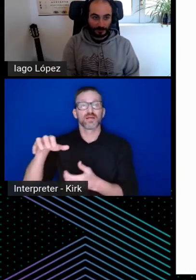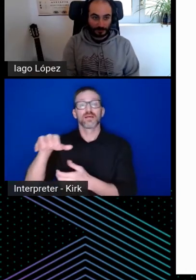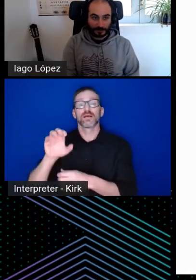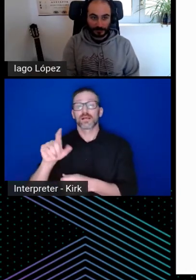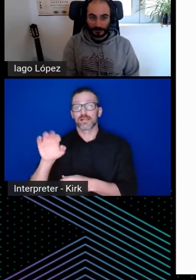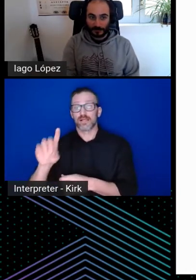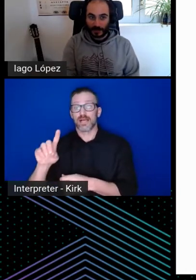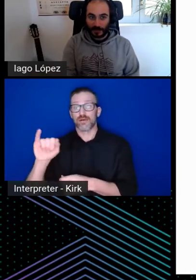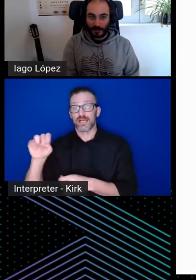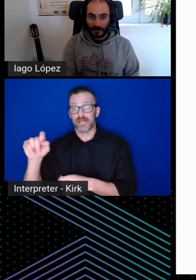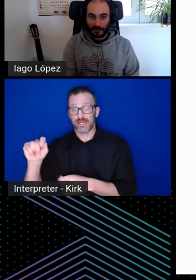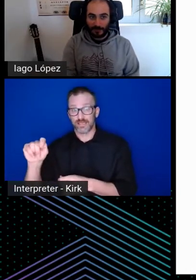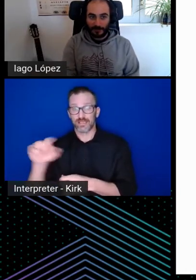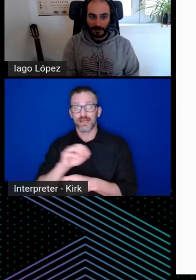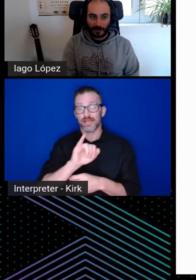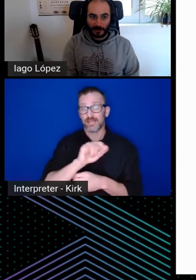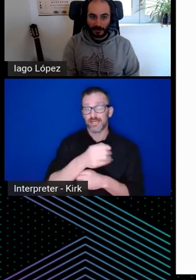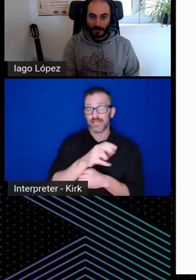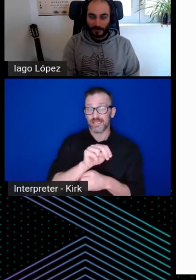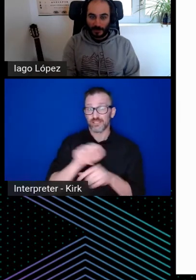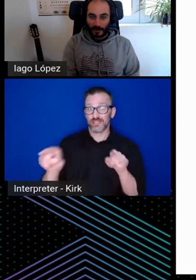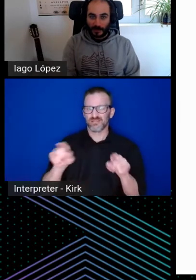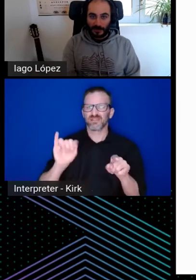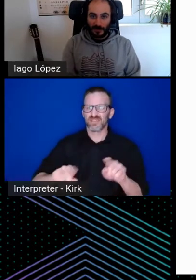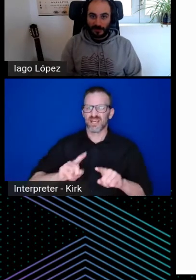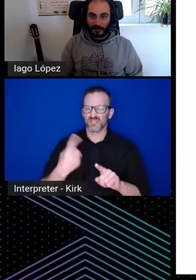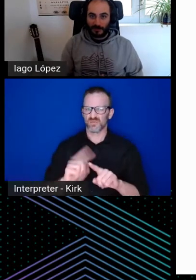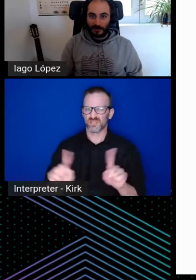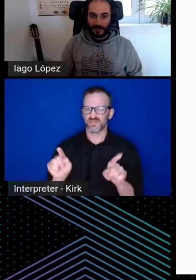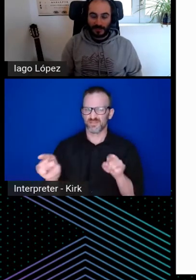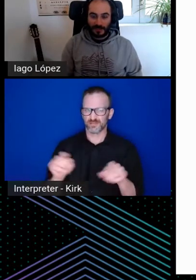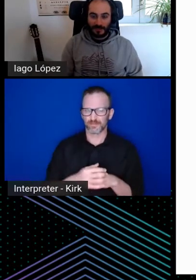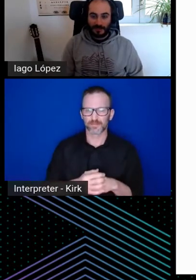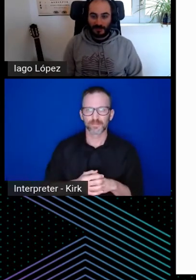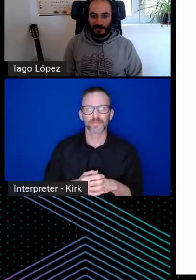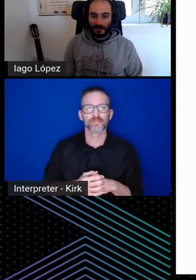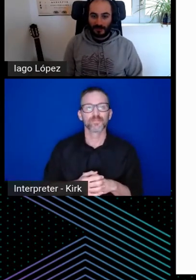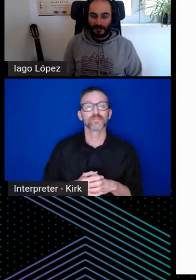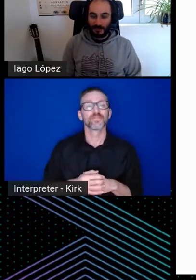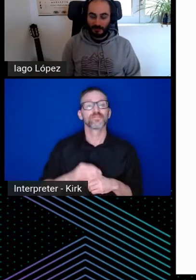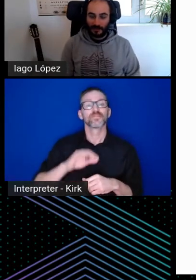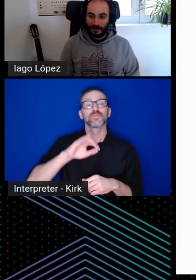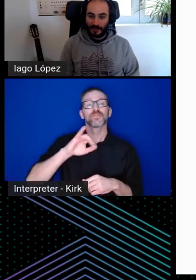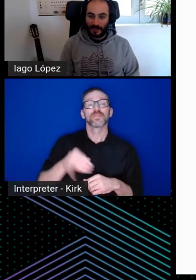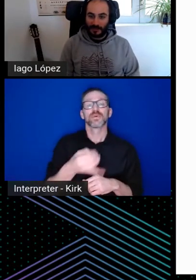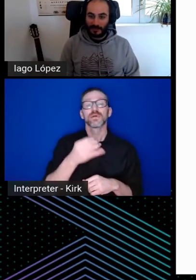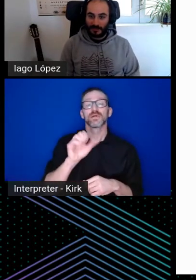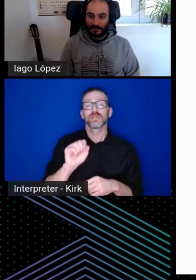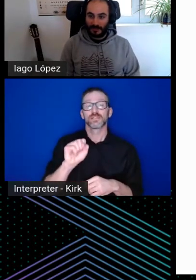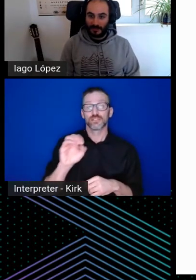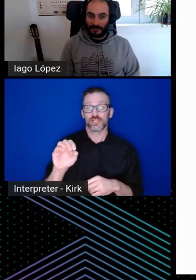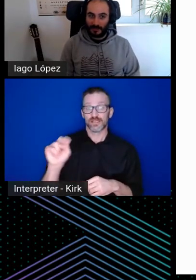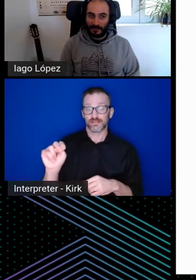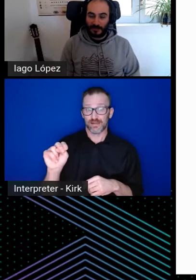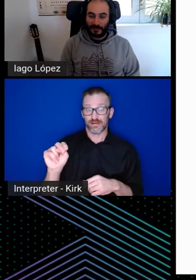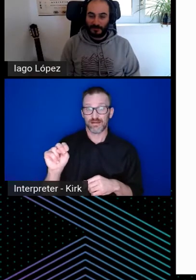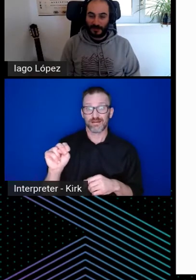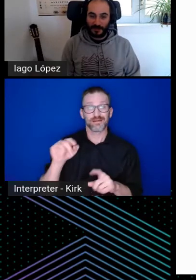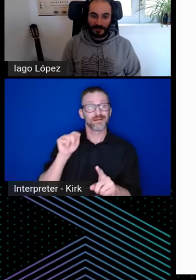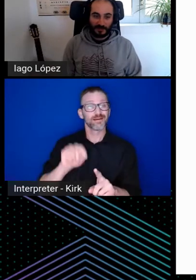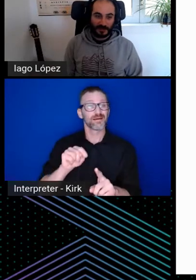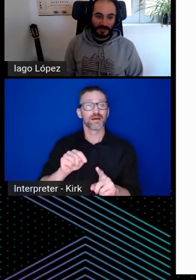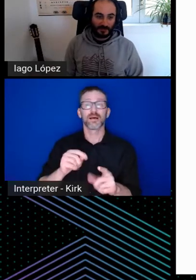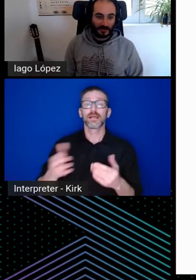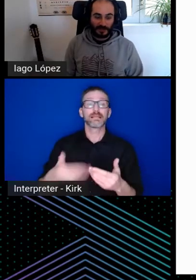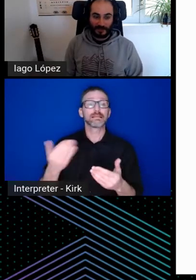Ignition. And since writing JSON is not really that